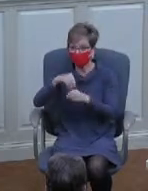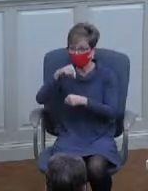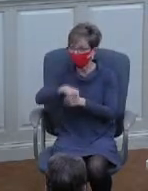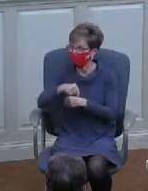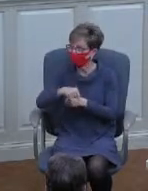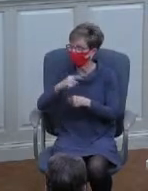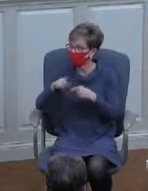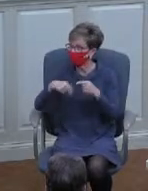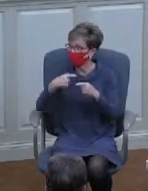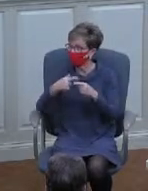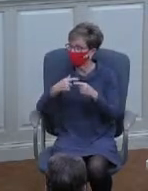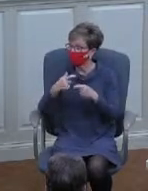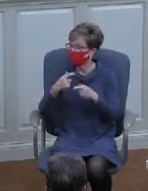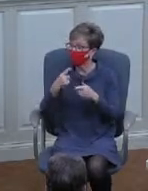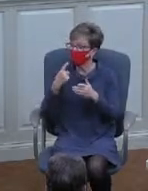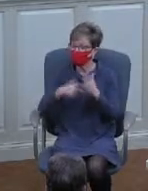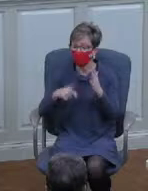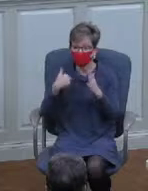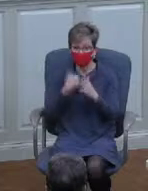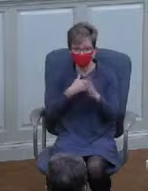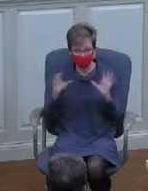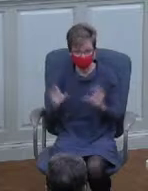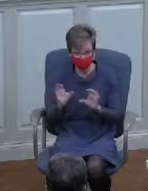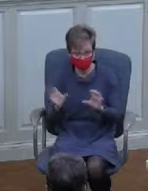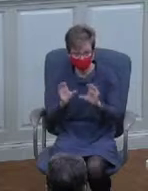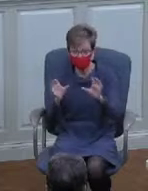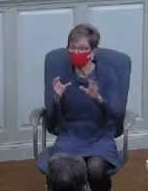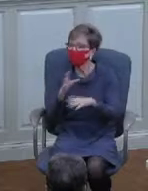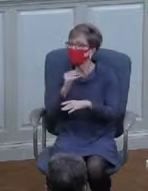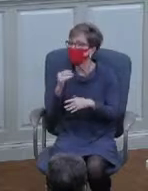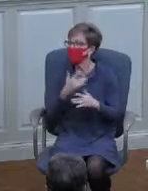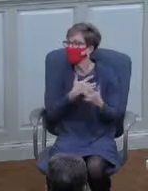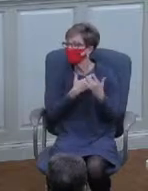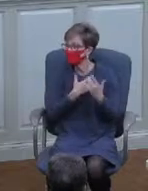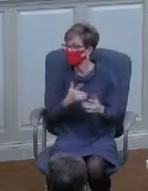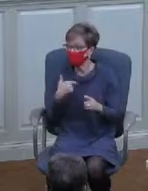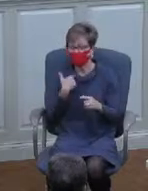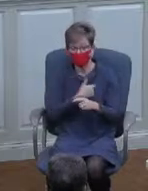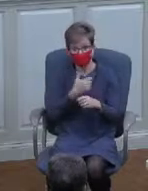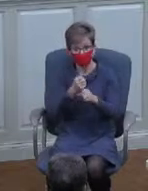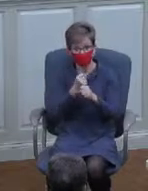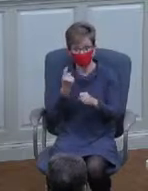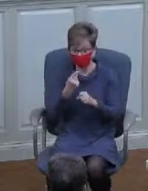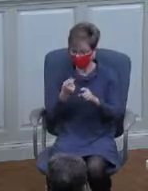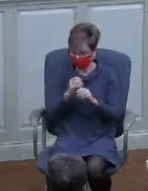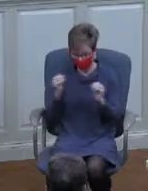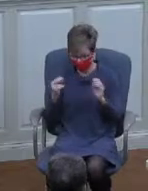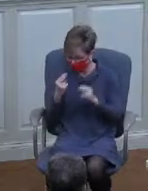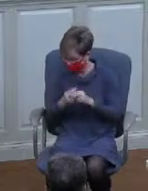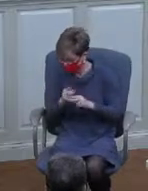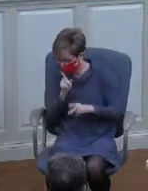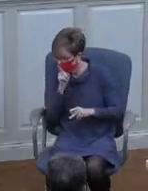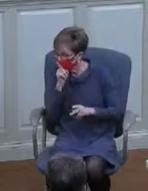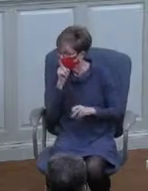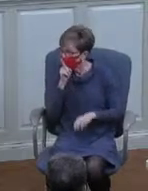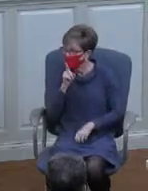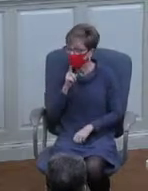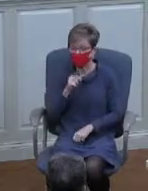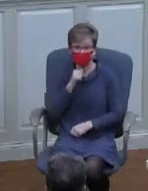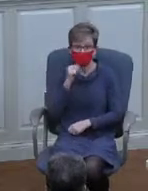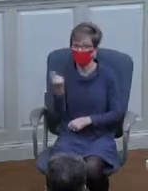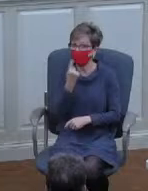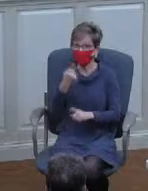some other places are doing, and usually when we receive something anonymous, it isn't always